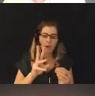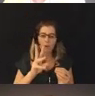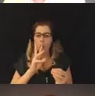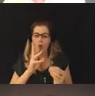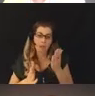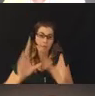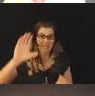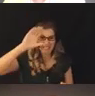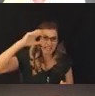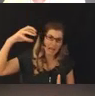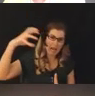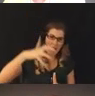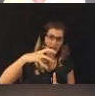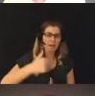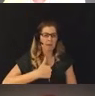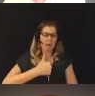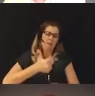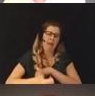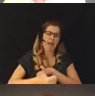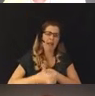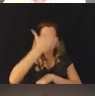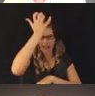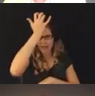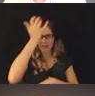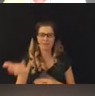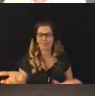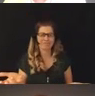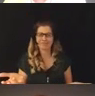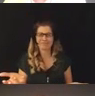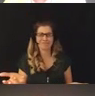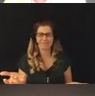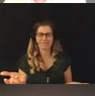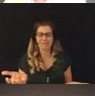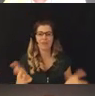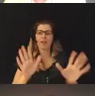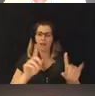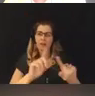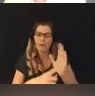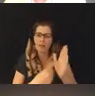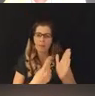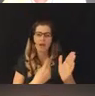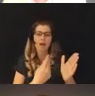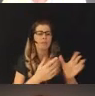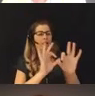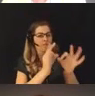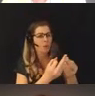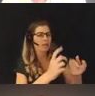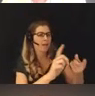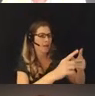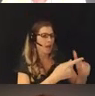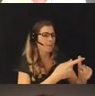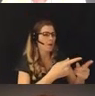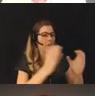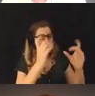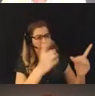much sun or too little, but you don't blame the lettuce, right? Yet for some reason, when we have problems with our friends or our family, or let's put it in educational context